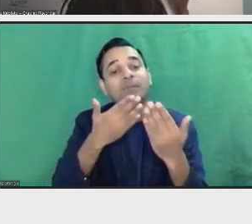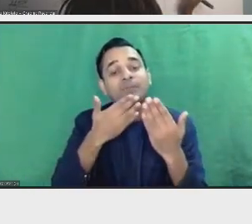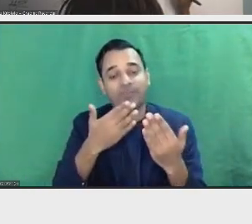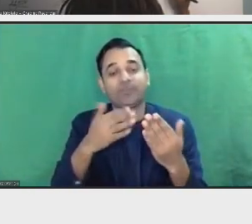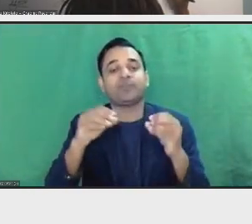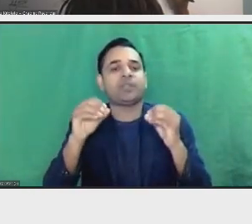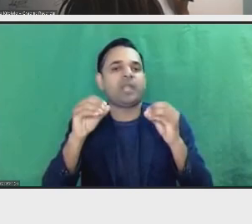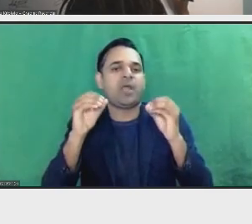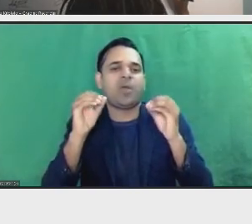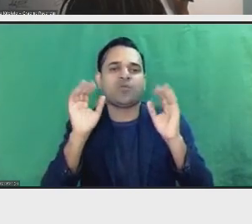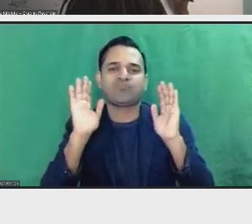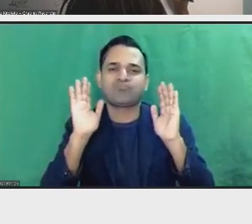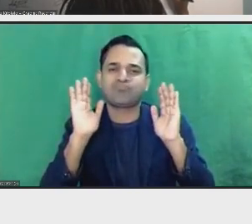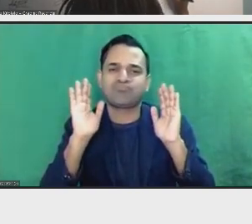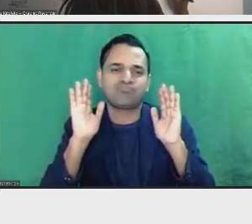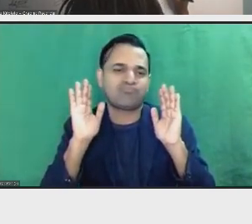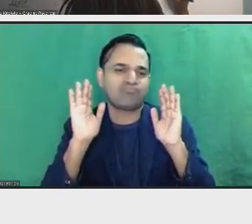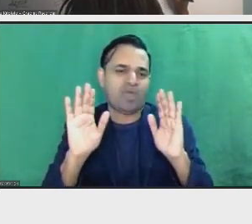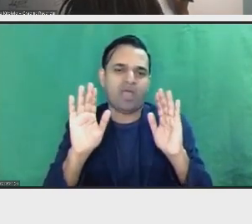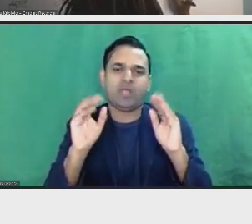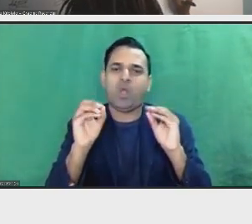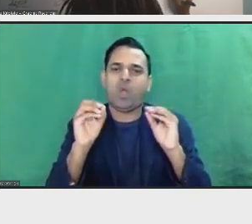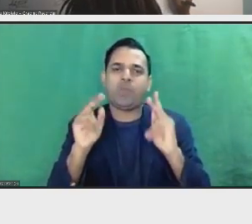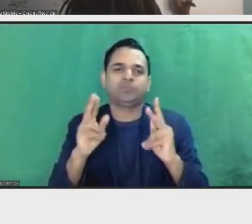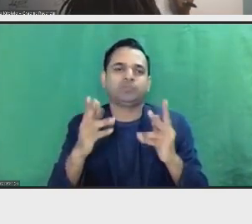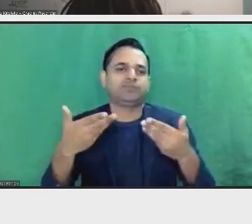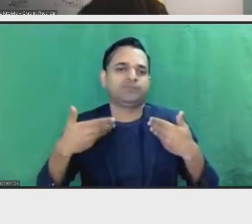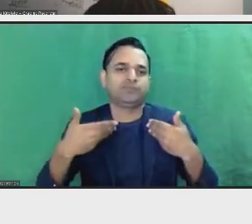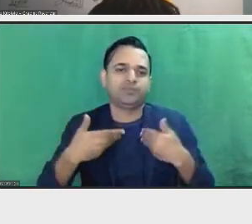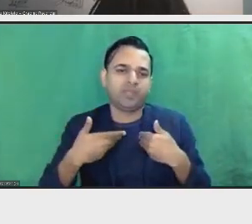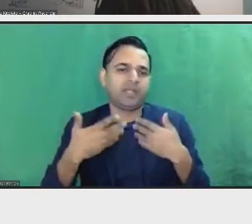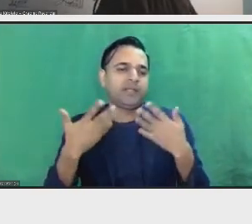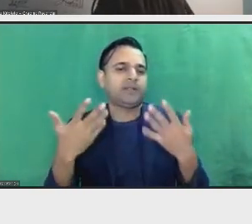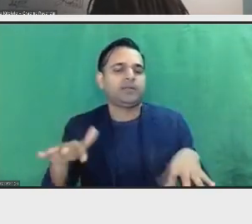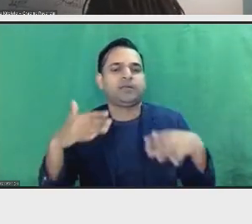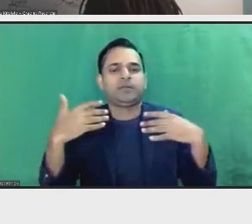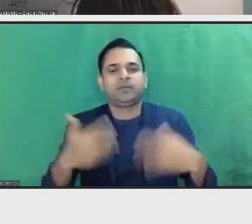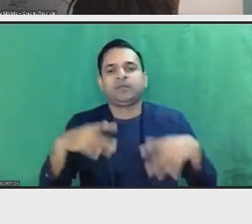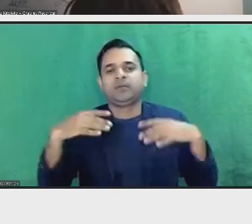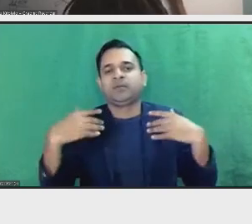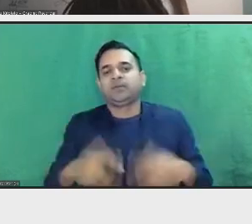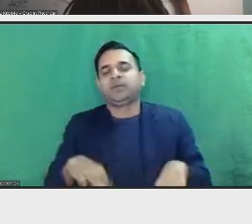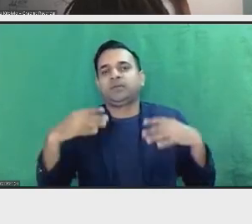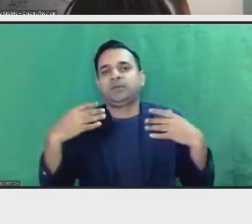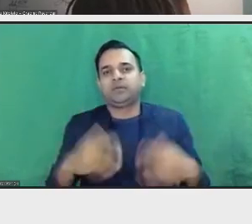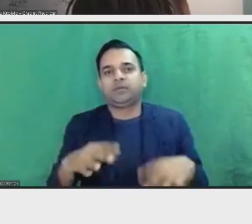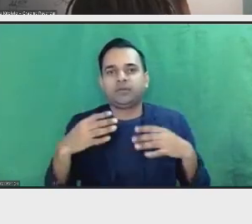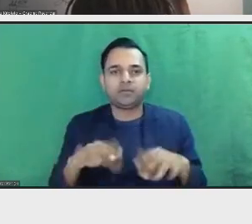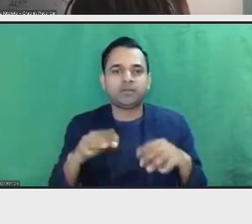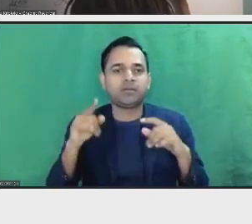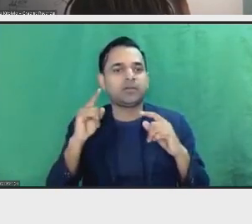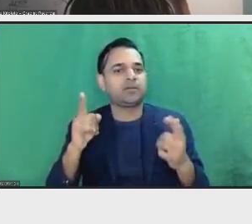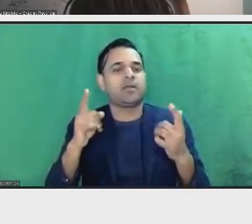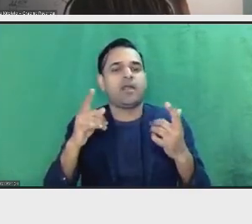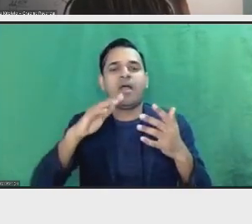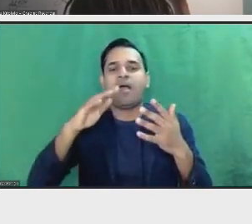been wonderful. So first of all the participants, thank you so much, because I know the timing has been really different time zones. So